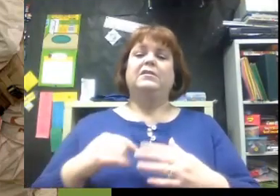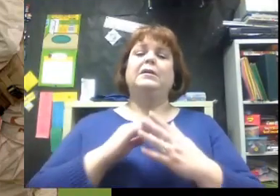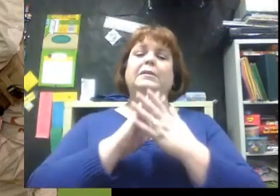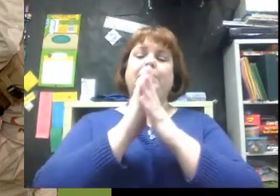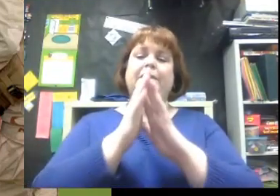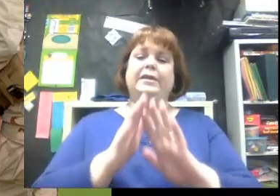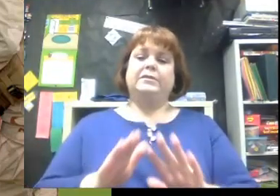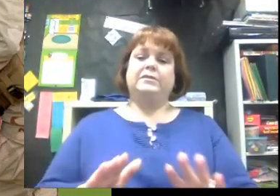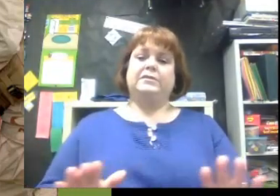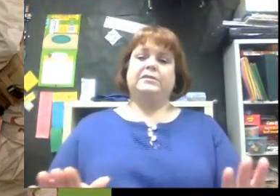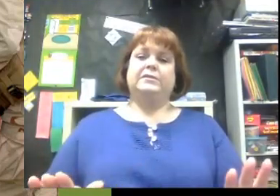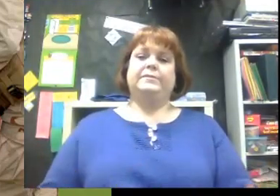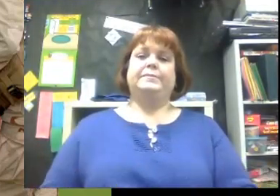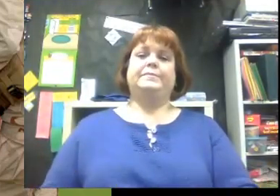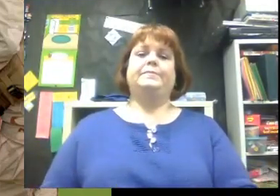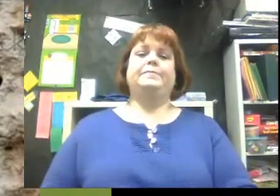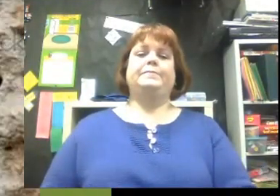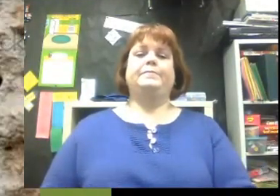Peace.